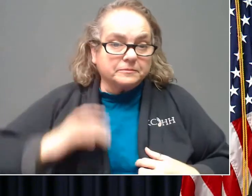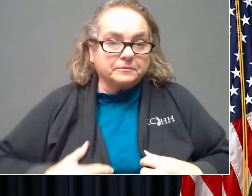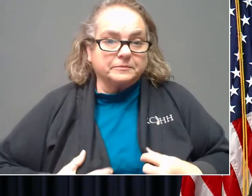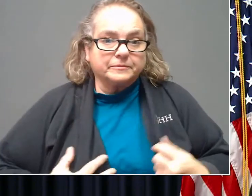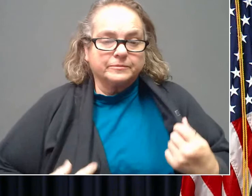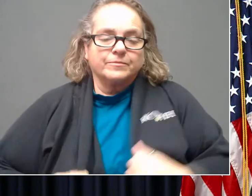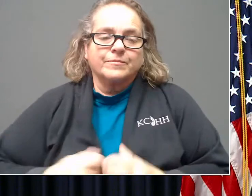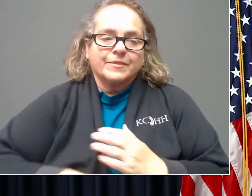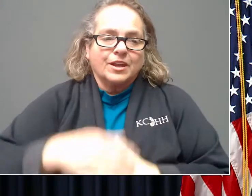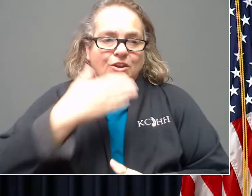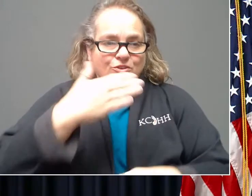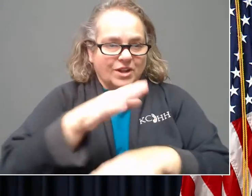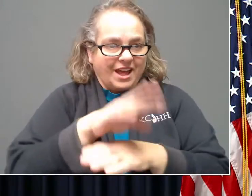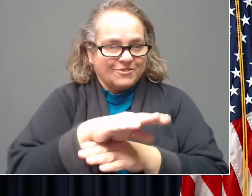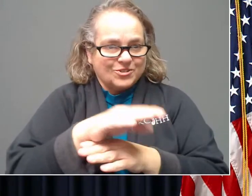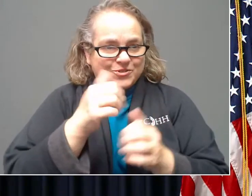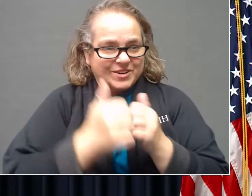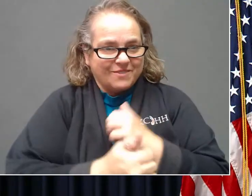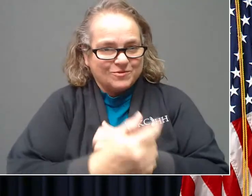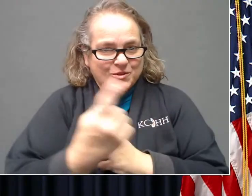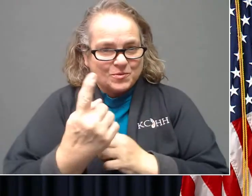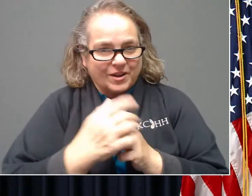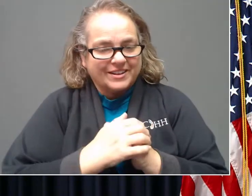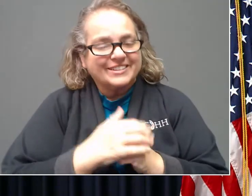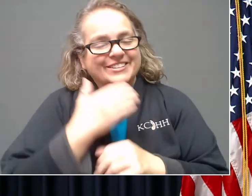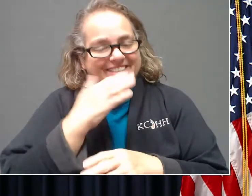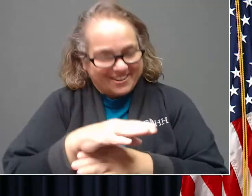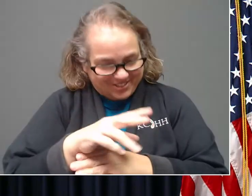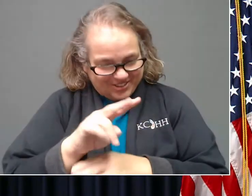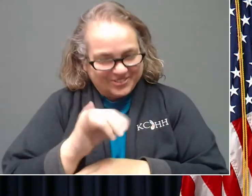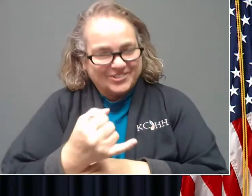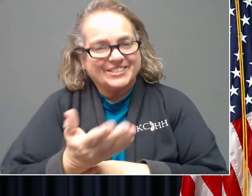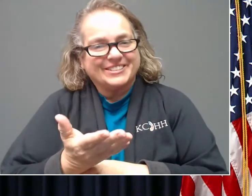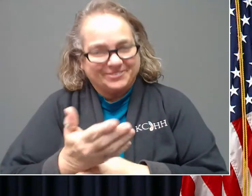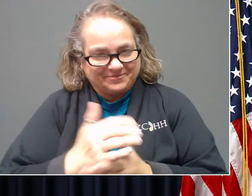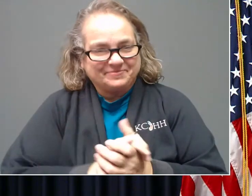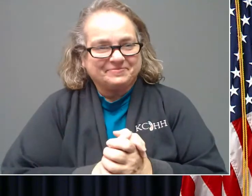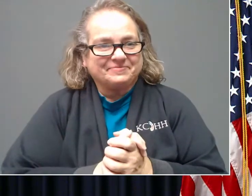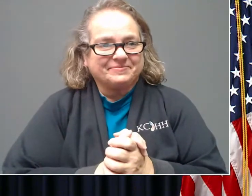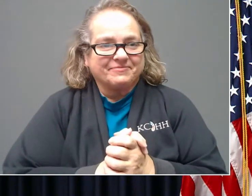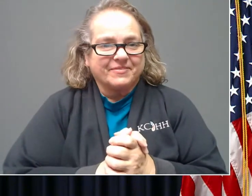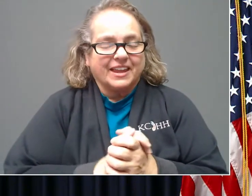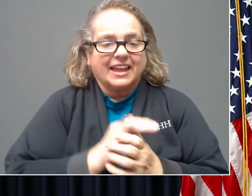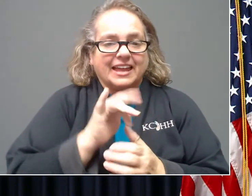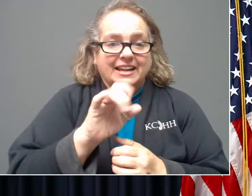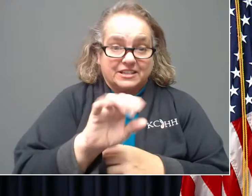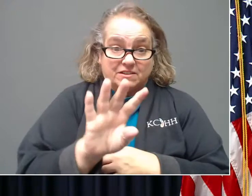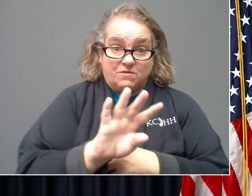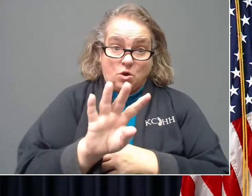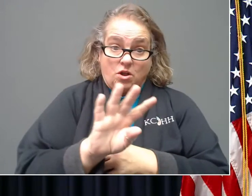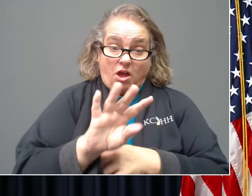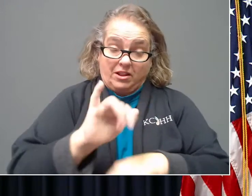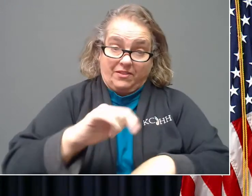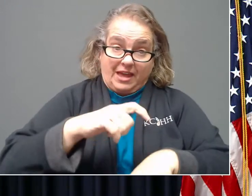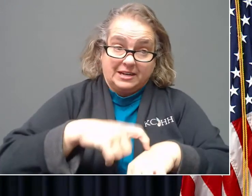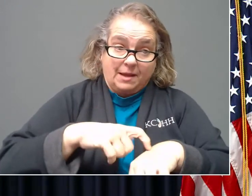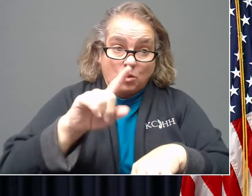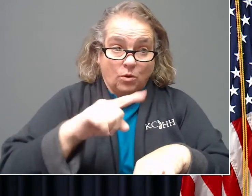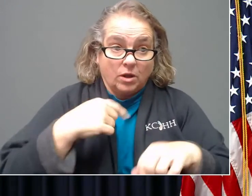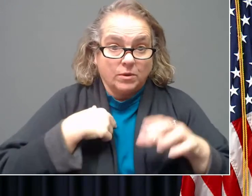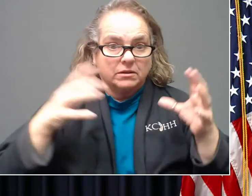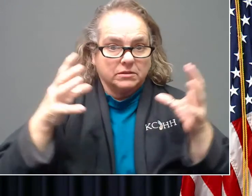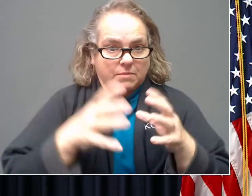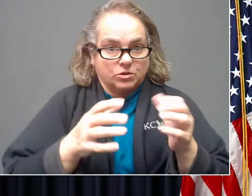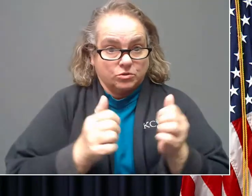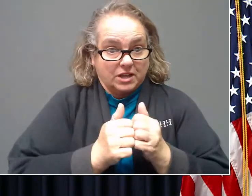Good afternoon, everybody. Good afternoon, Virginia. It is 4 o'clock. That time we come together, at least